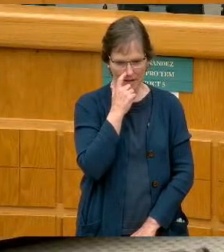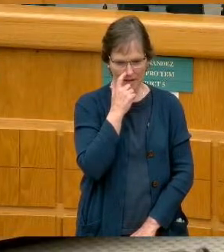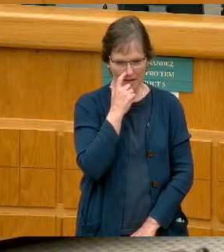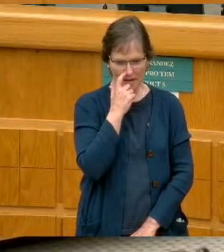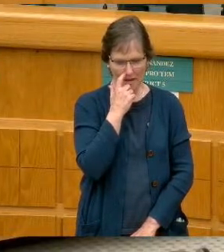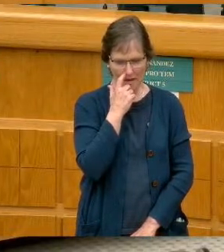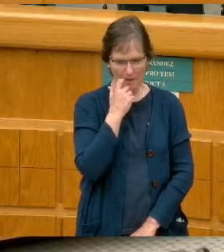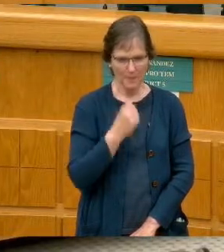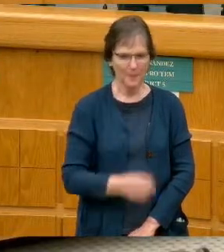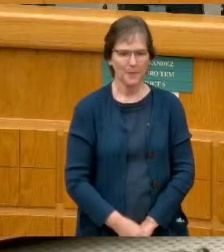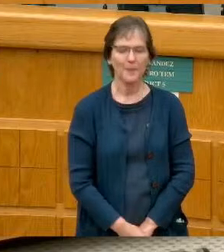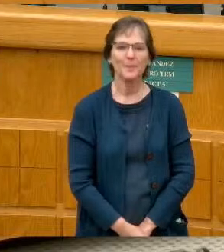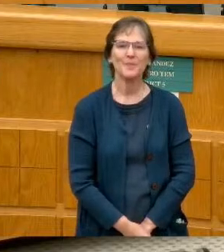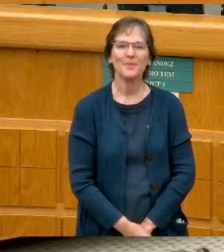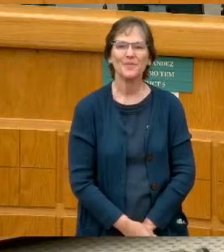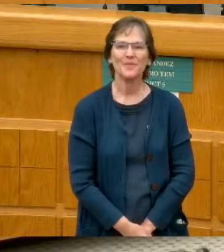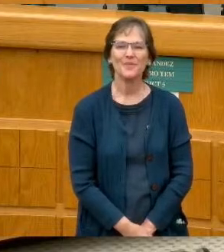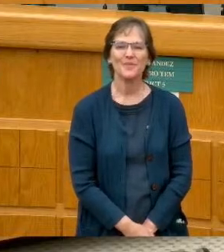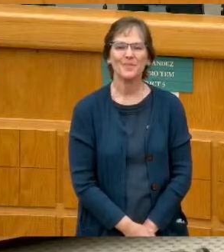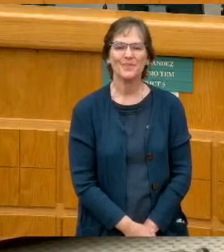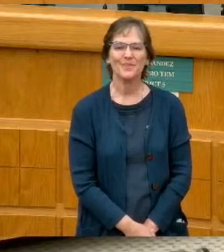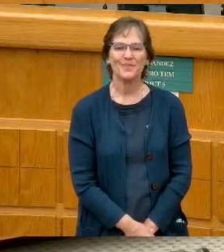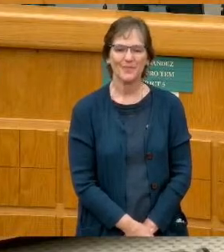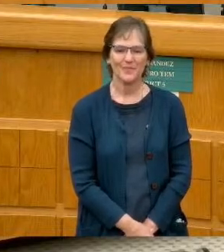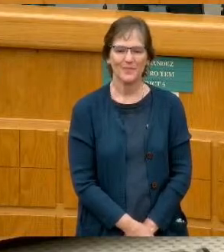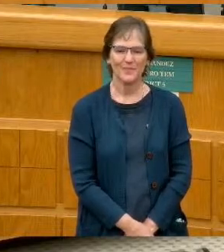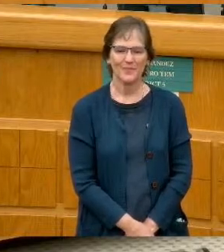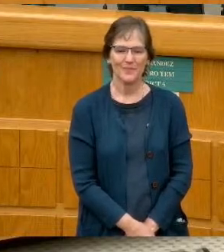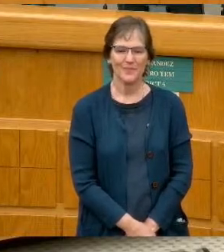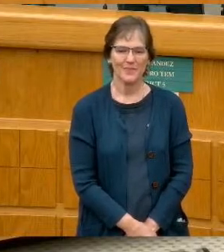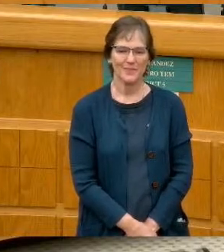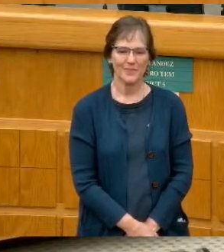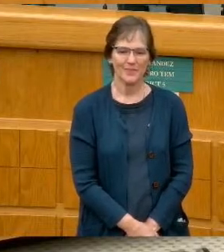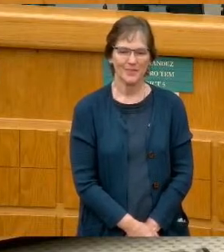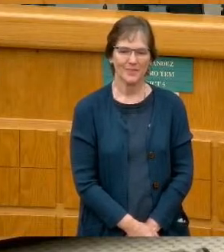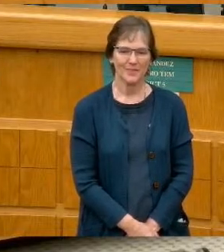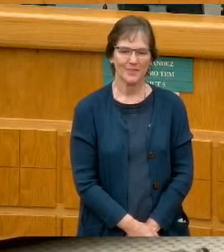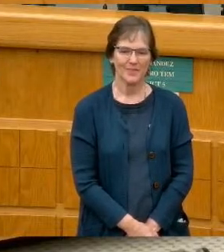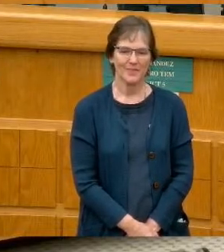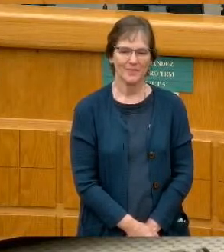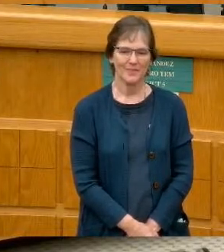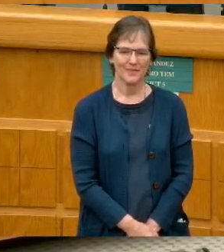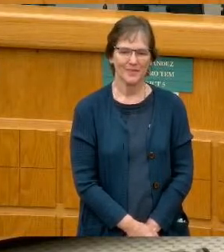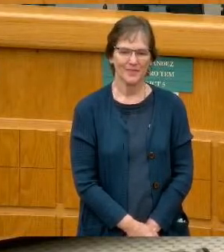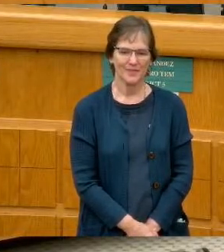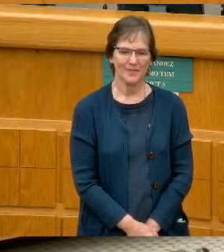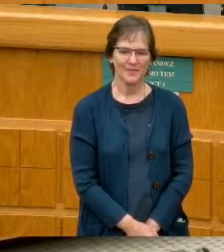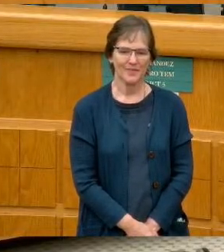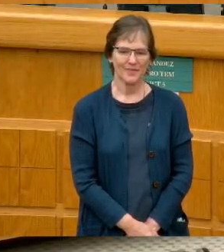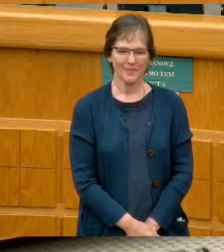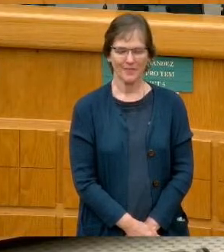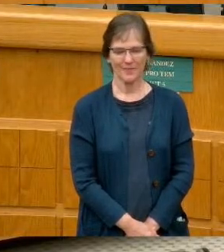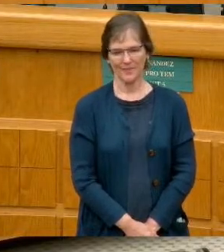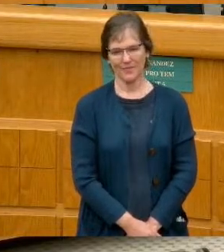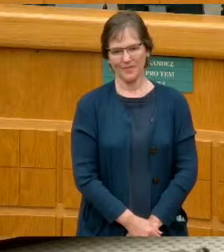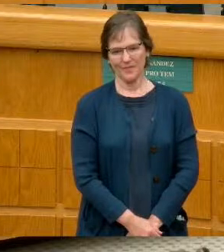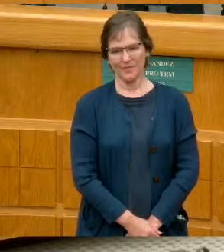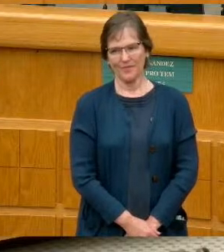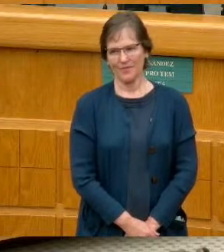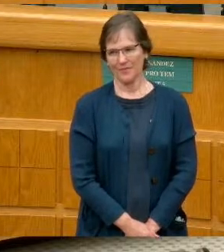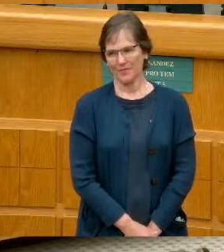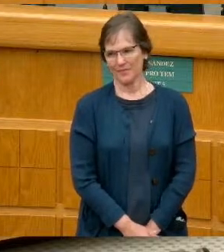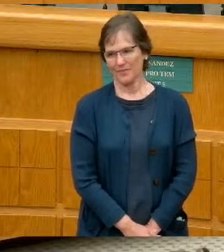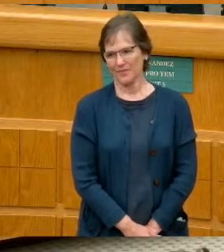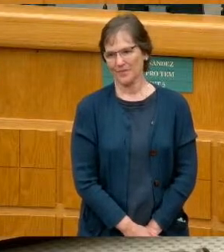salud pública. La temporada de influenza y posiblemente instrucción en persona están a la vuelta de la esquina. Los maestros se espera utilicen